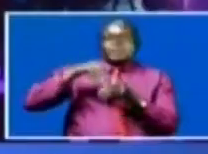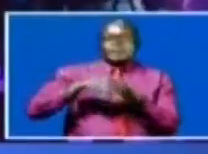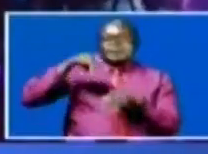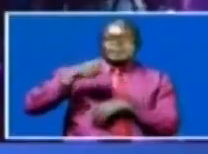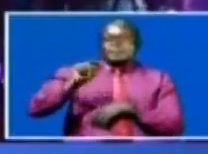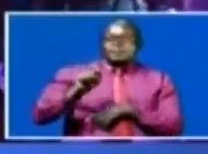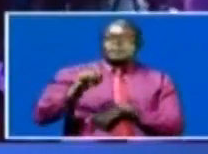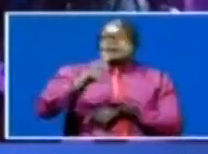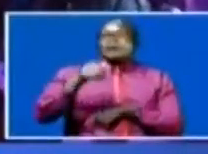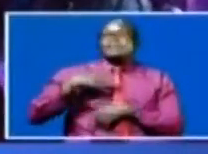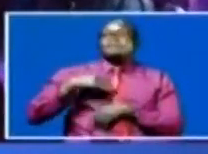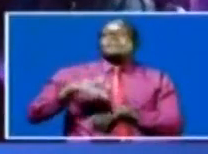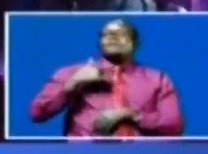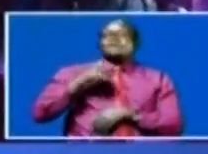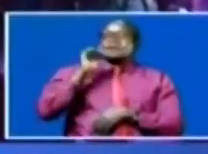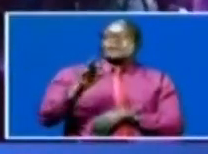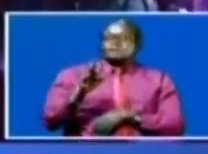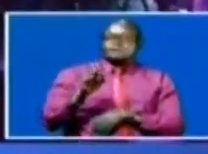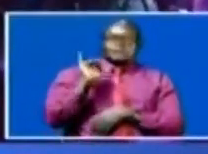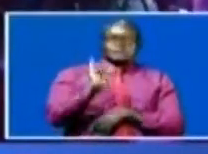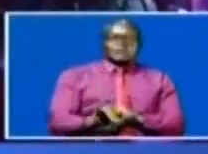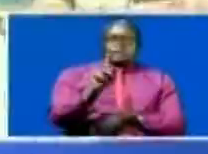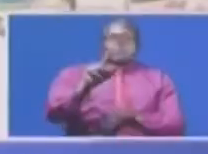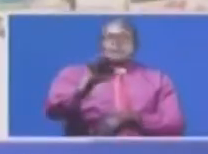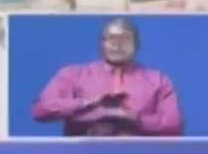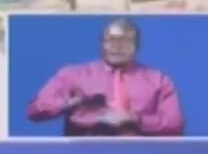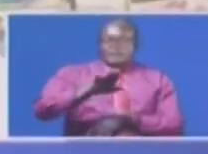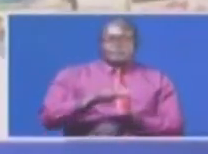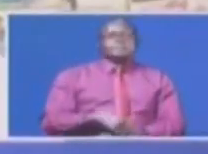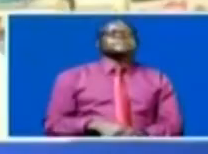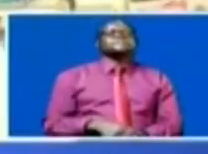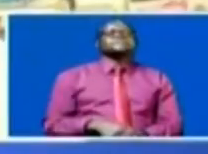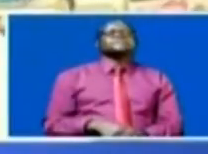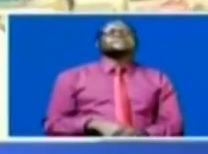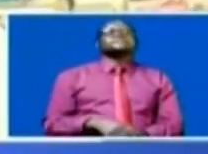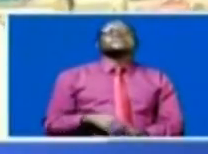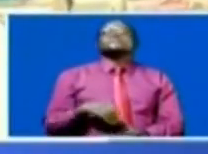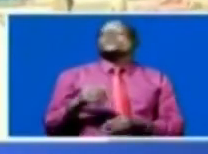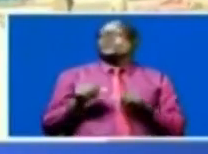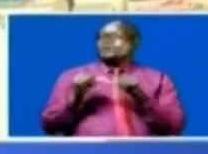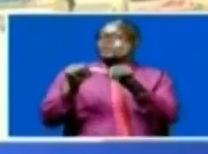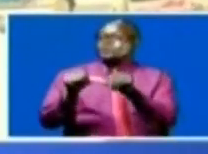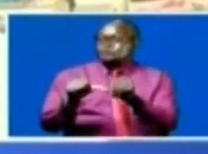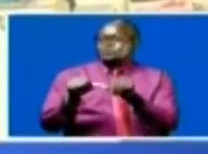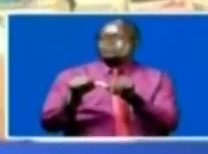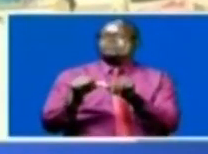others like it when the ferry is stationed at one point. So your excursion will take you all the way from